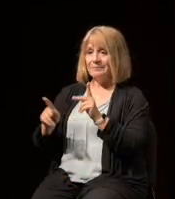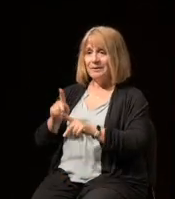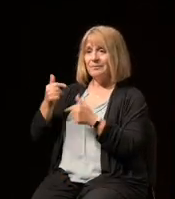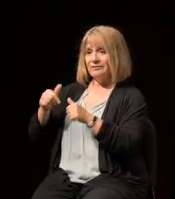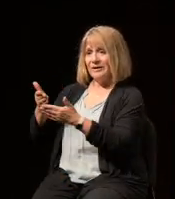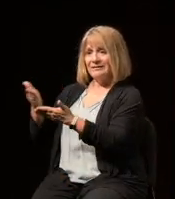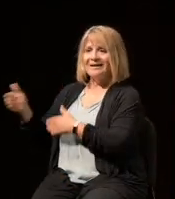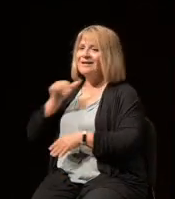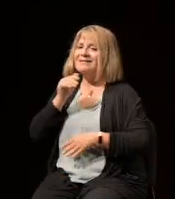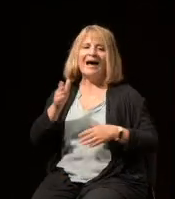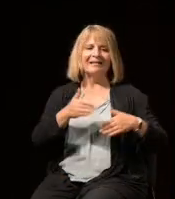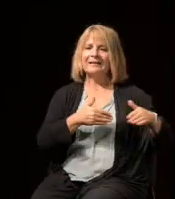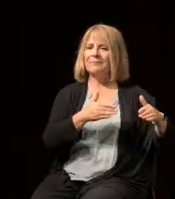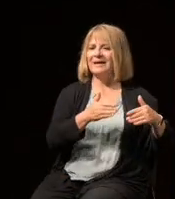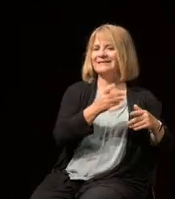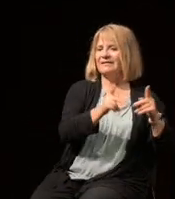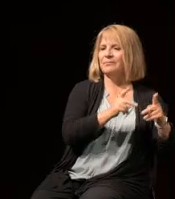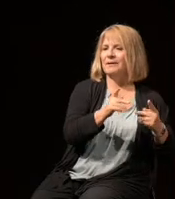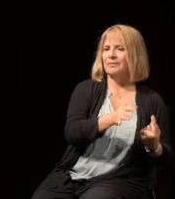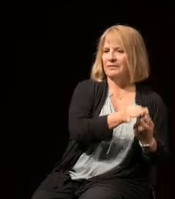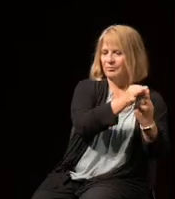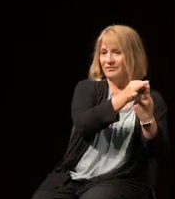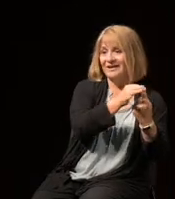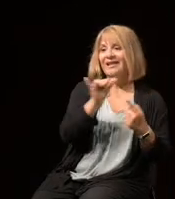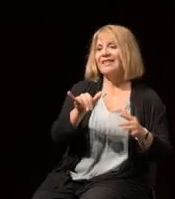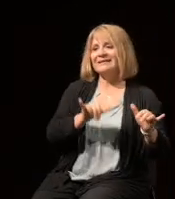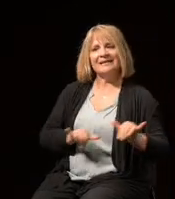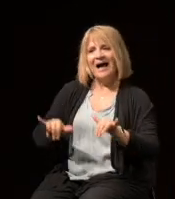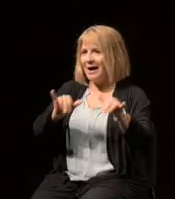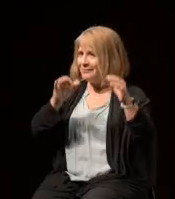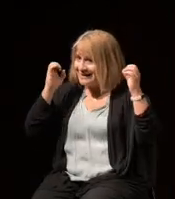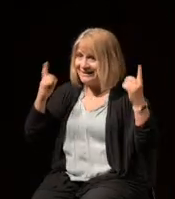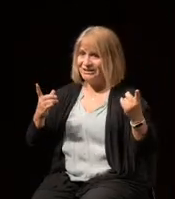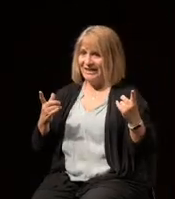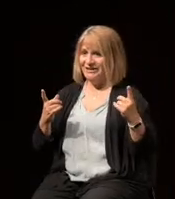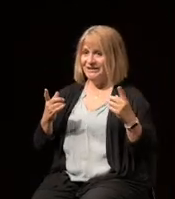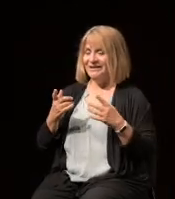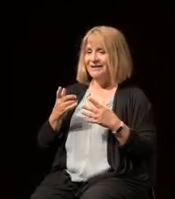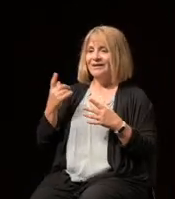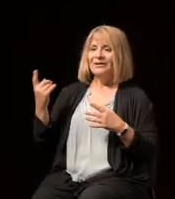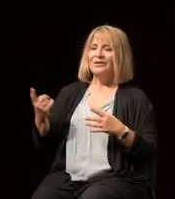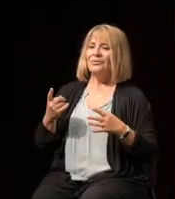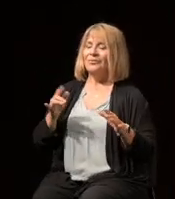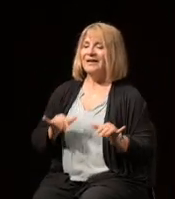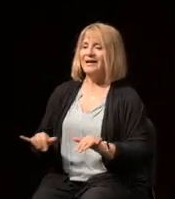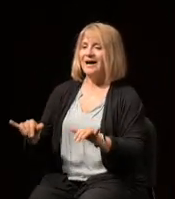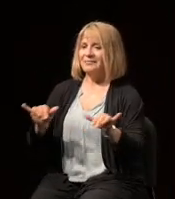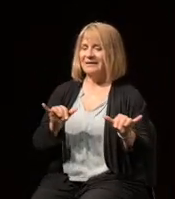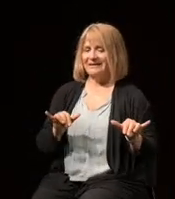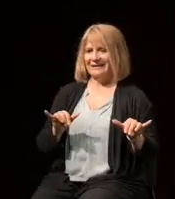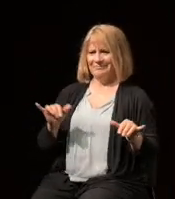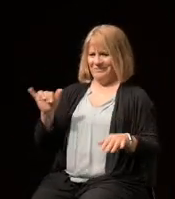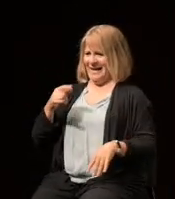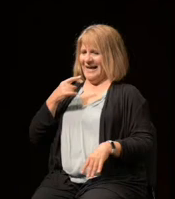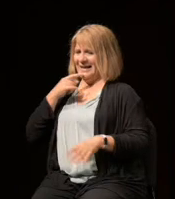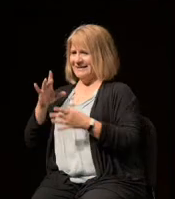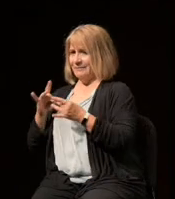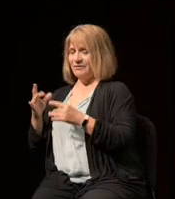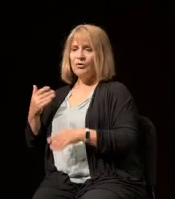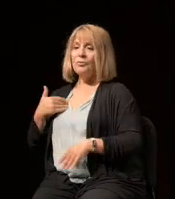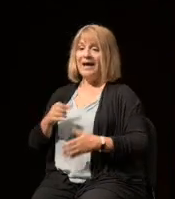privilege, because this is what we commonly do in education. We commonly will take, as I mentioned,